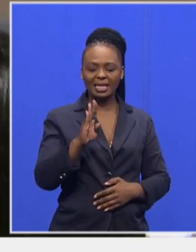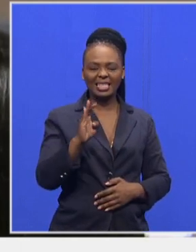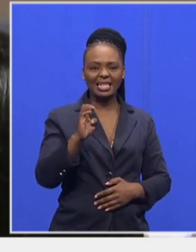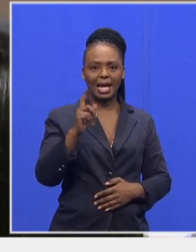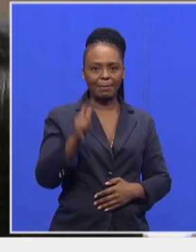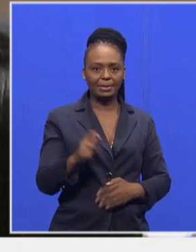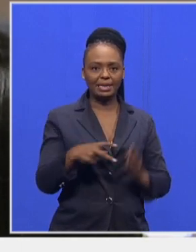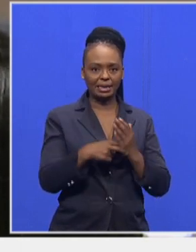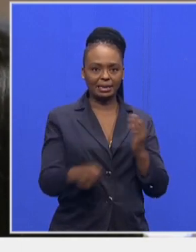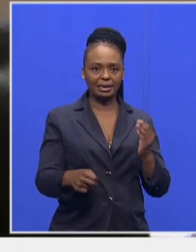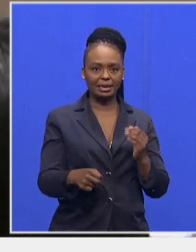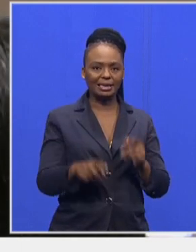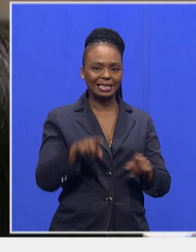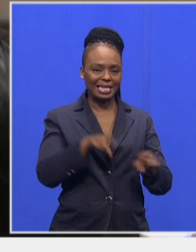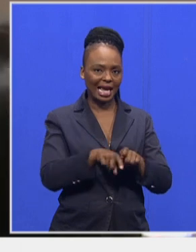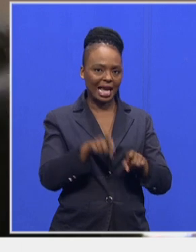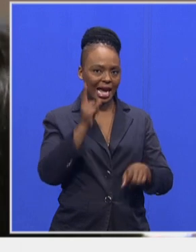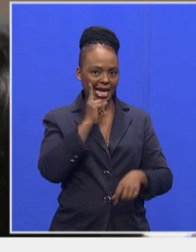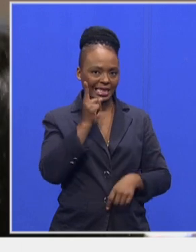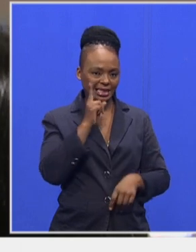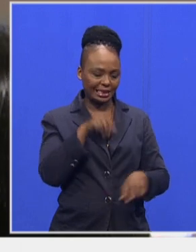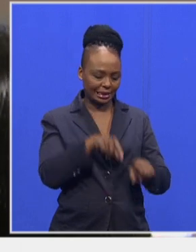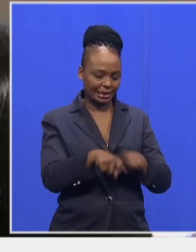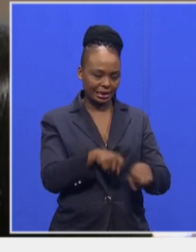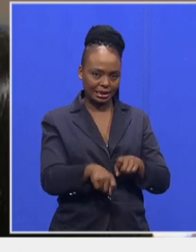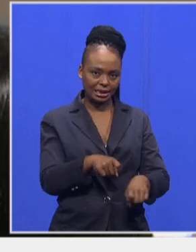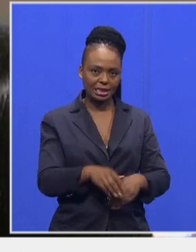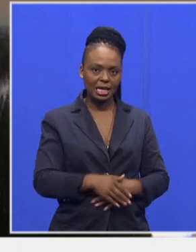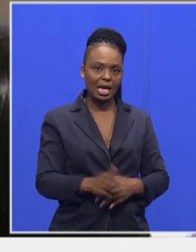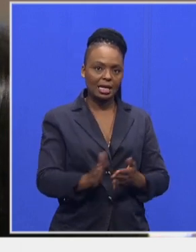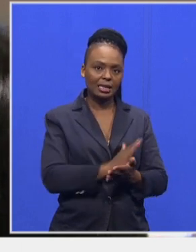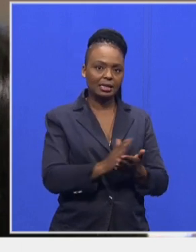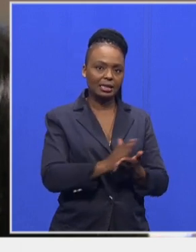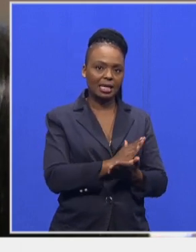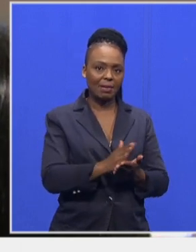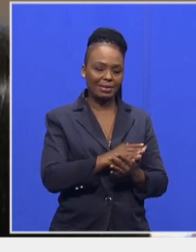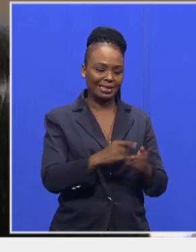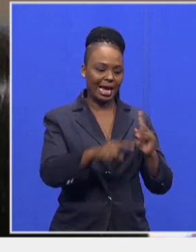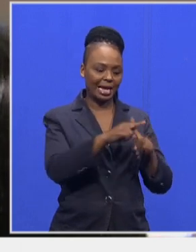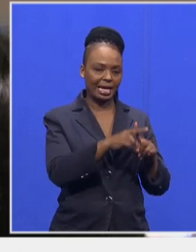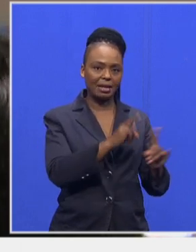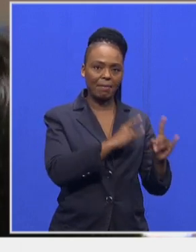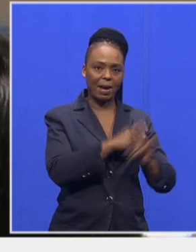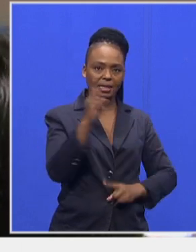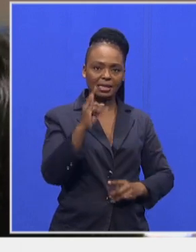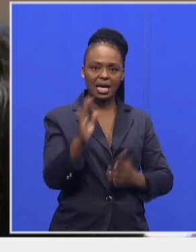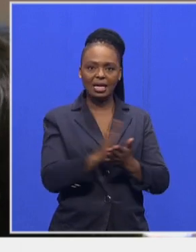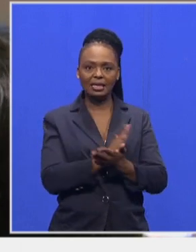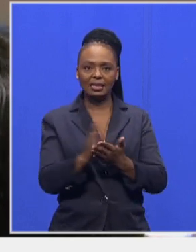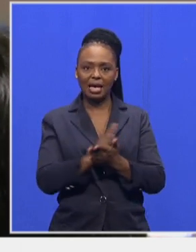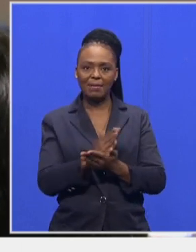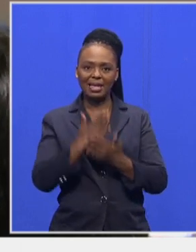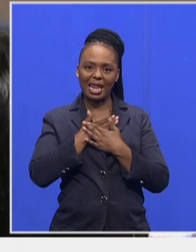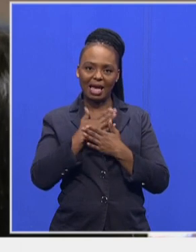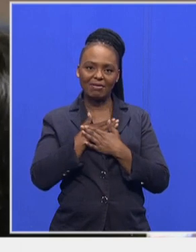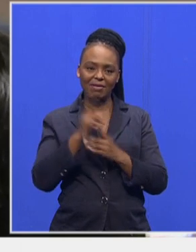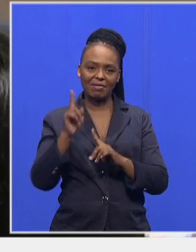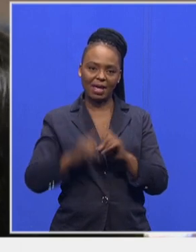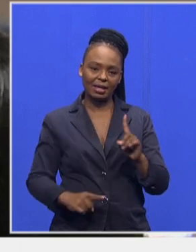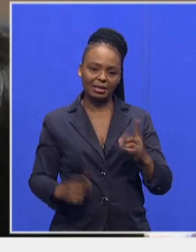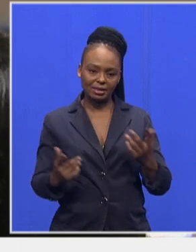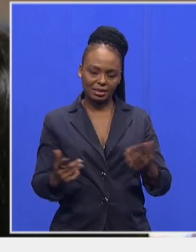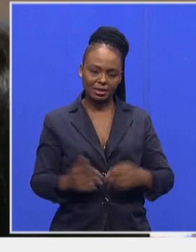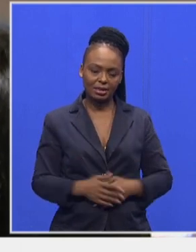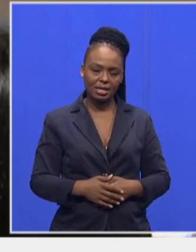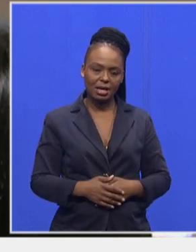targeted passed, and then those they love failed. So that have compounded the problem from their side. So they identified only a poor lady,